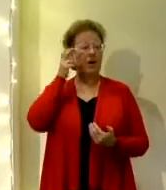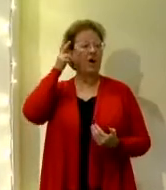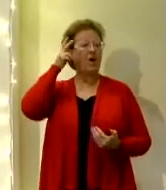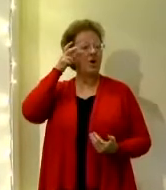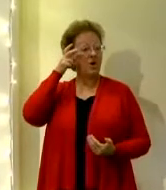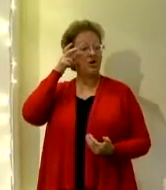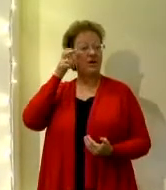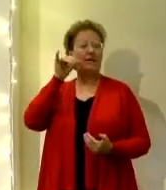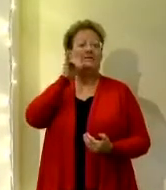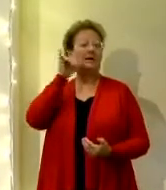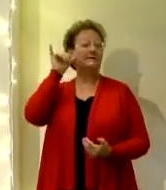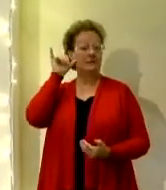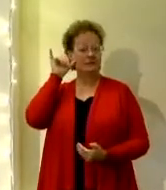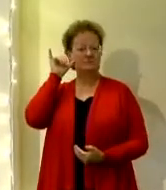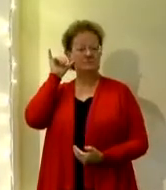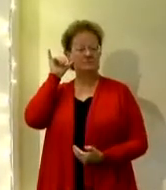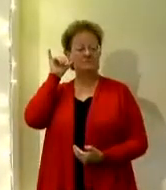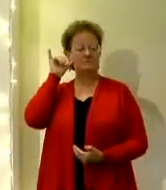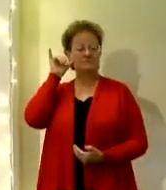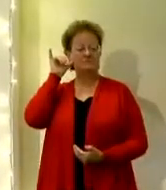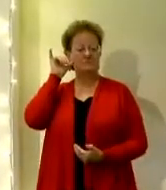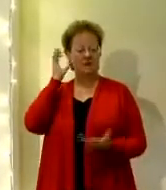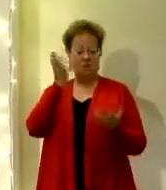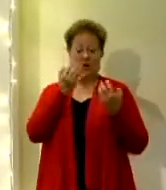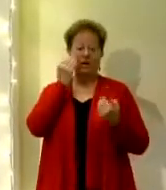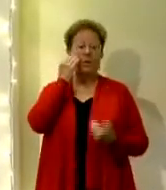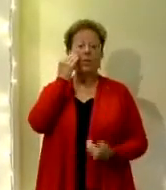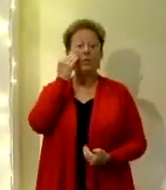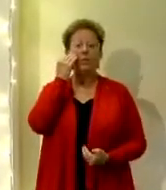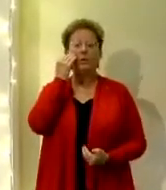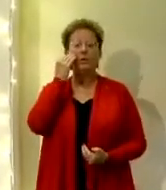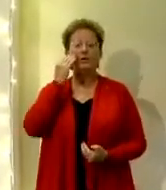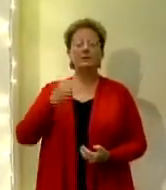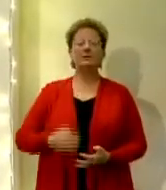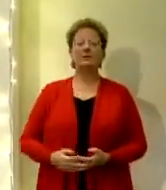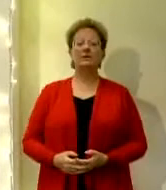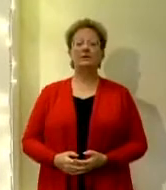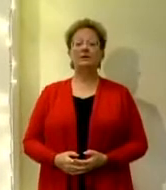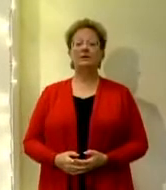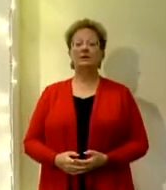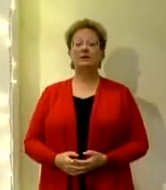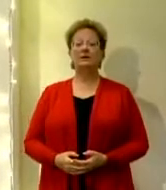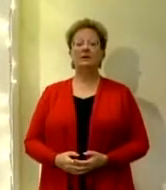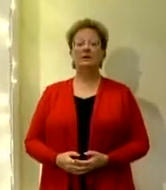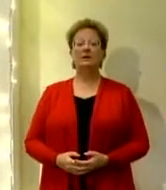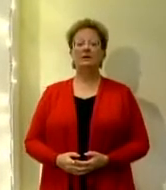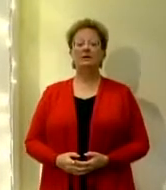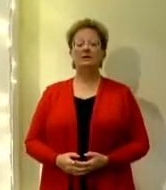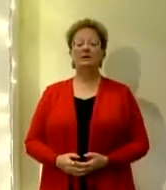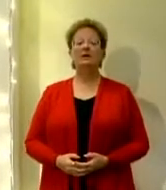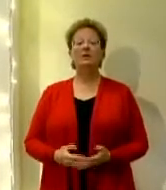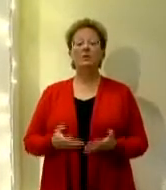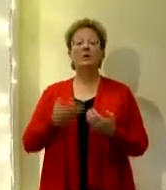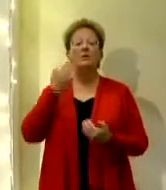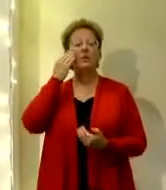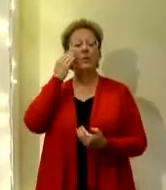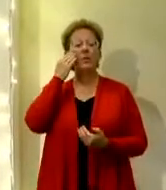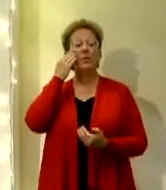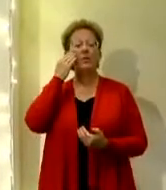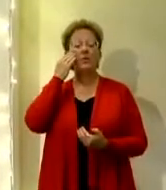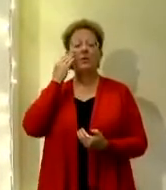yesterday. I just want you to know that you are important. And I want you to know I made